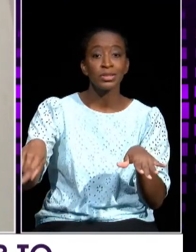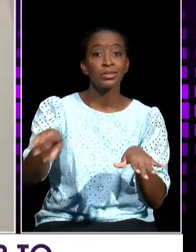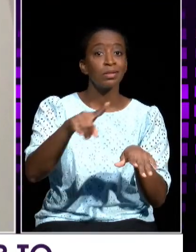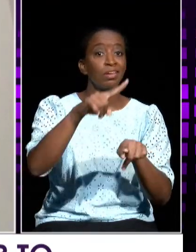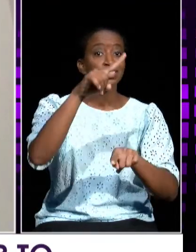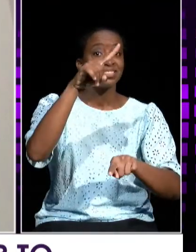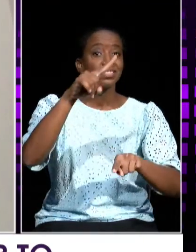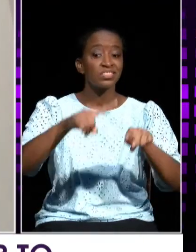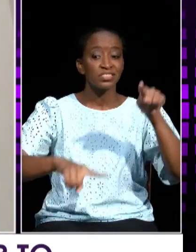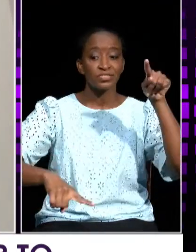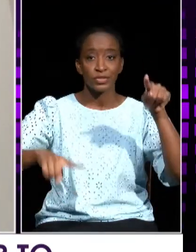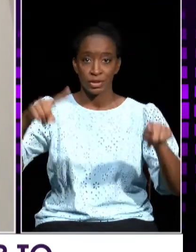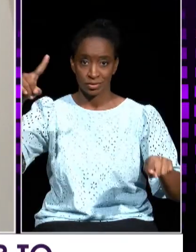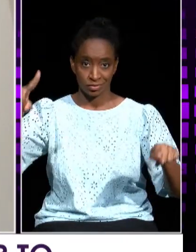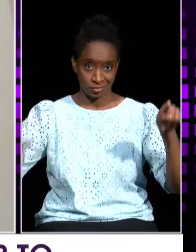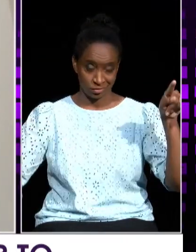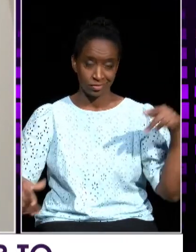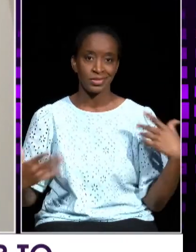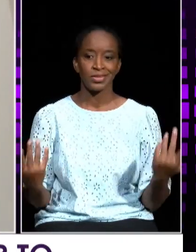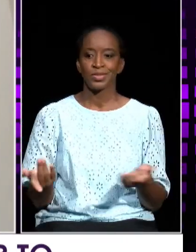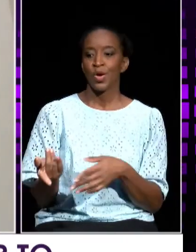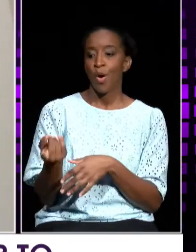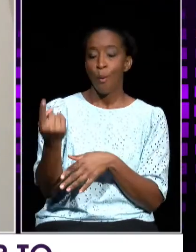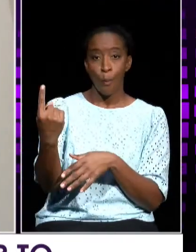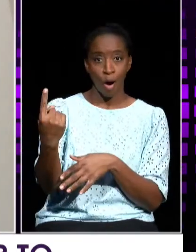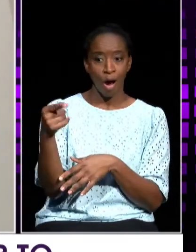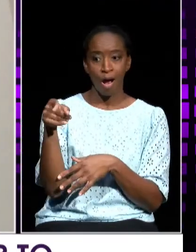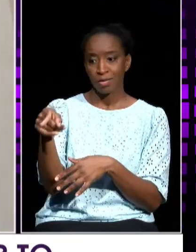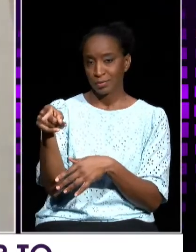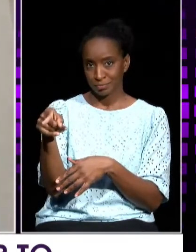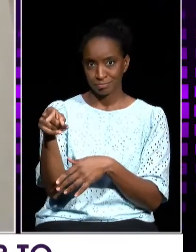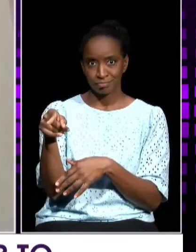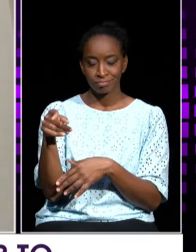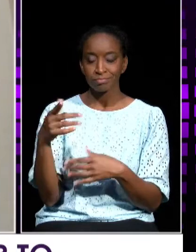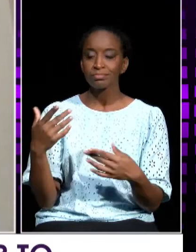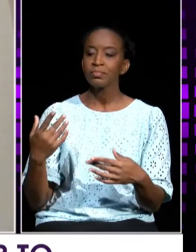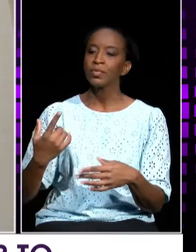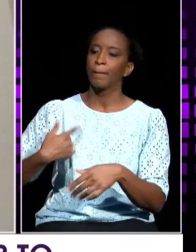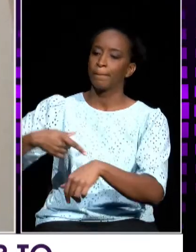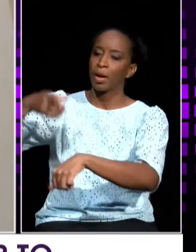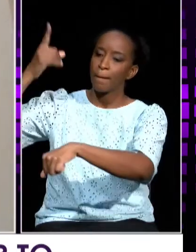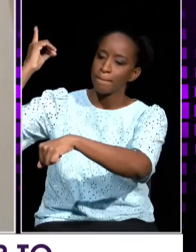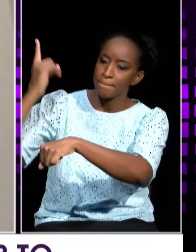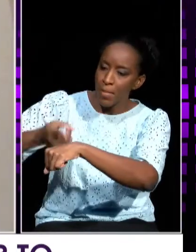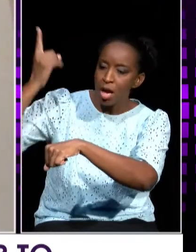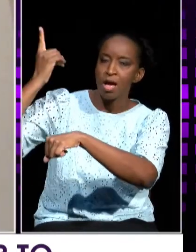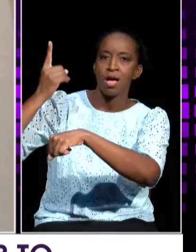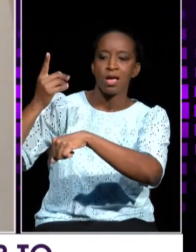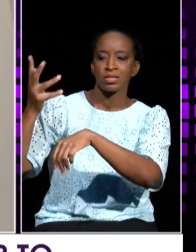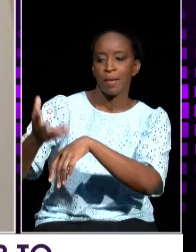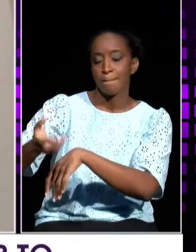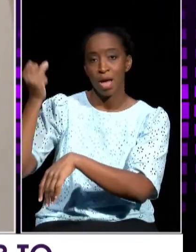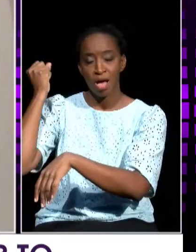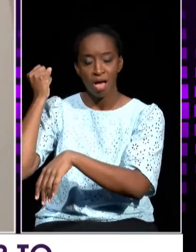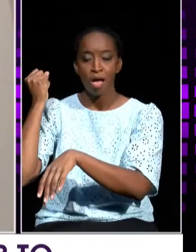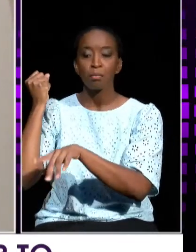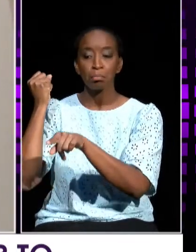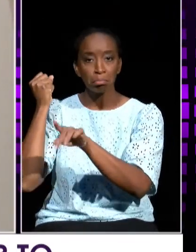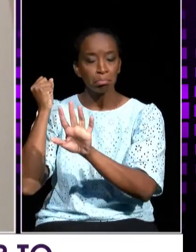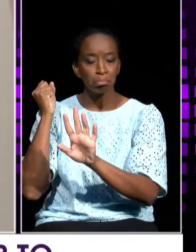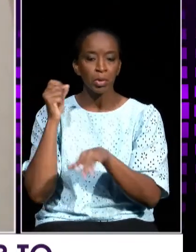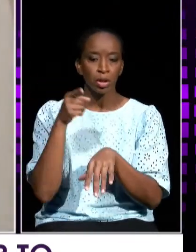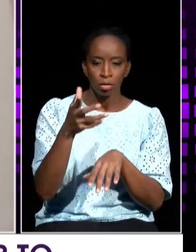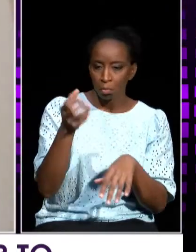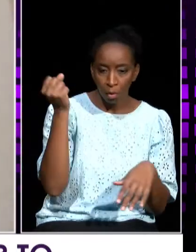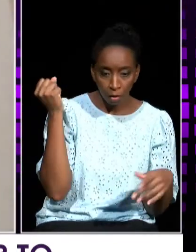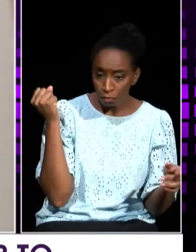different. And what will work for Shernell may not work for Keisha. What might work for Keisha may not work